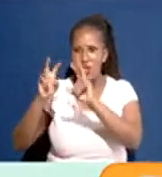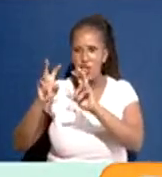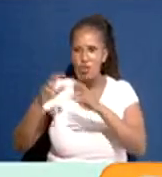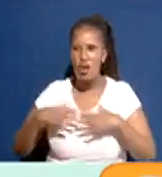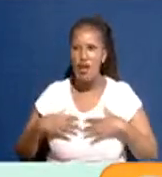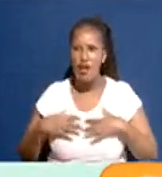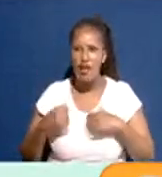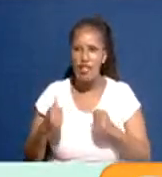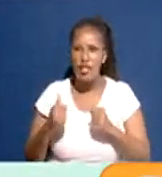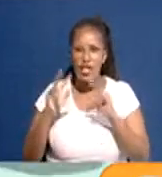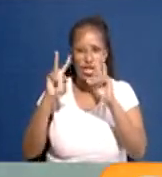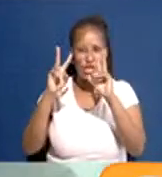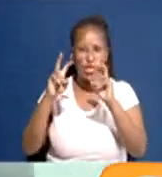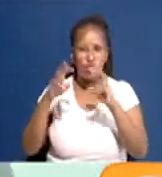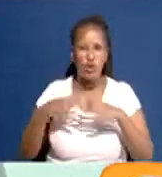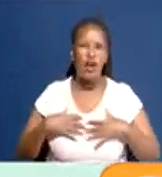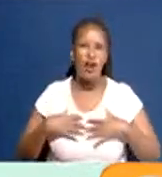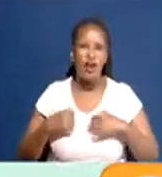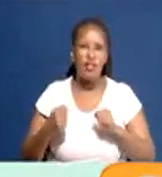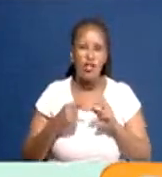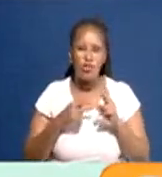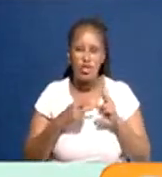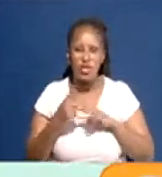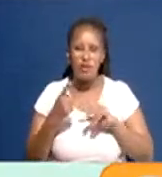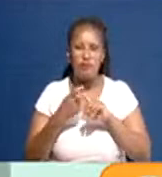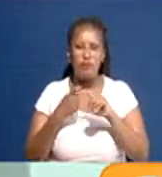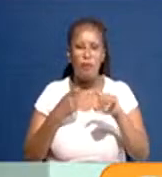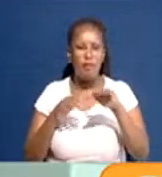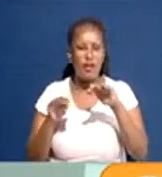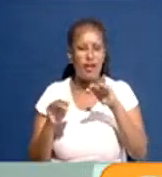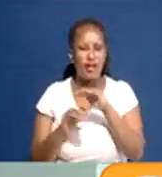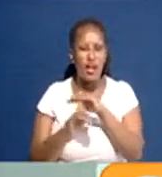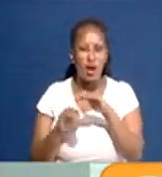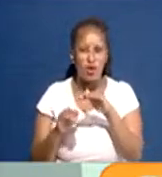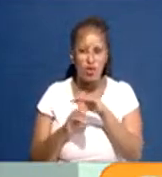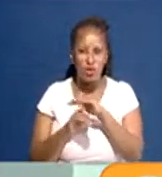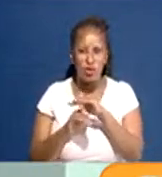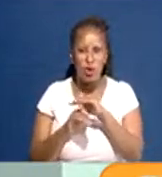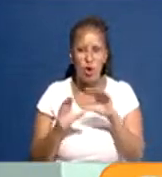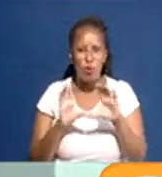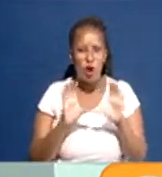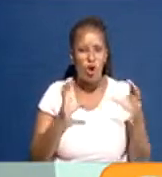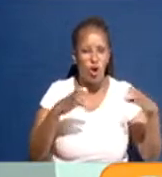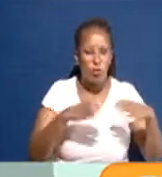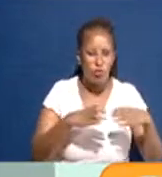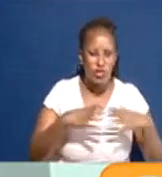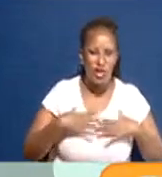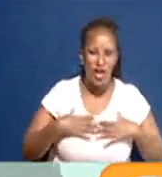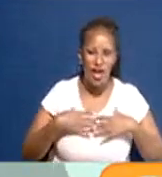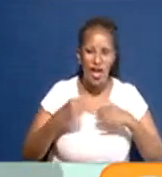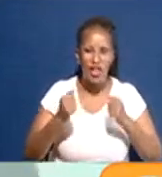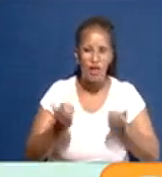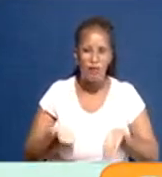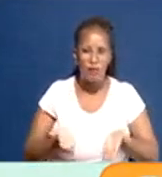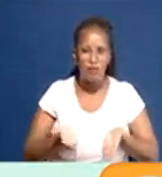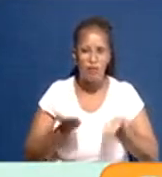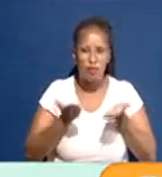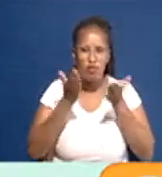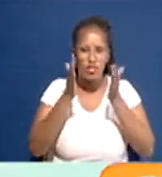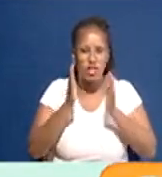governor, mambo ya health tunaanza pale chini kwa community health promoters.